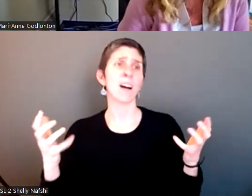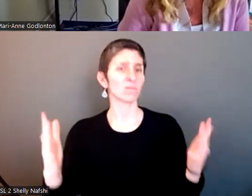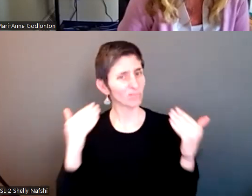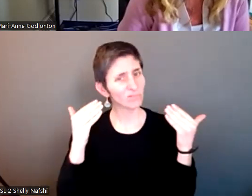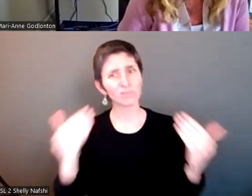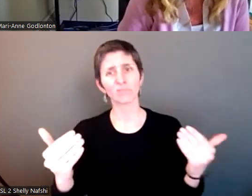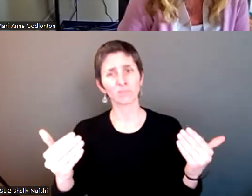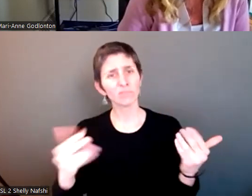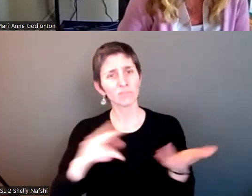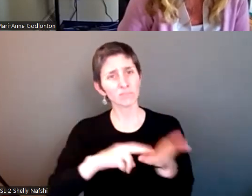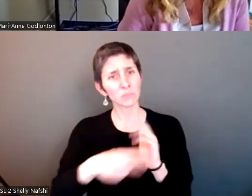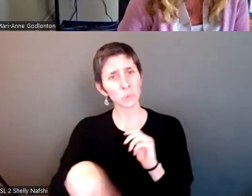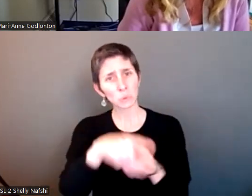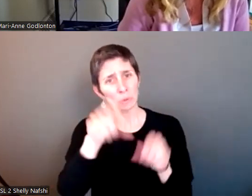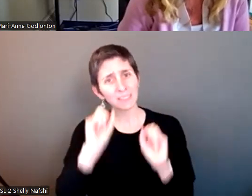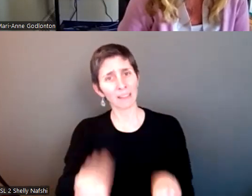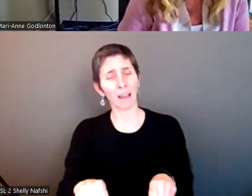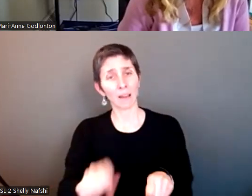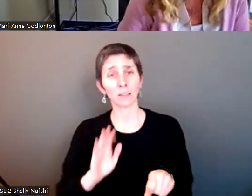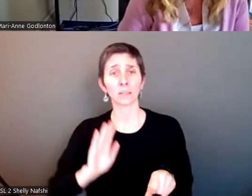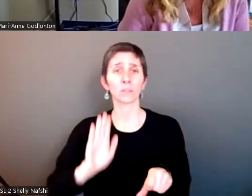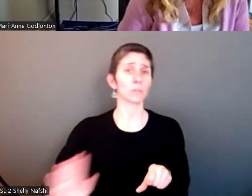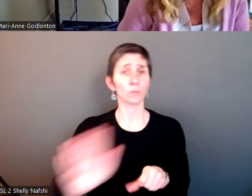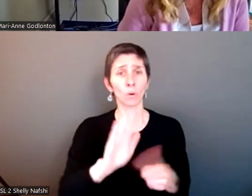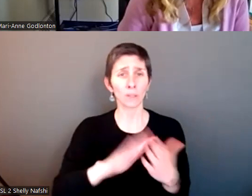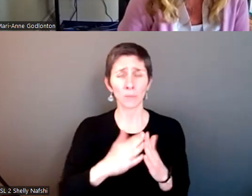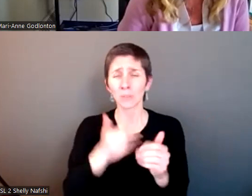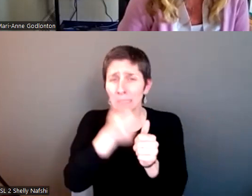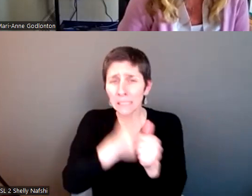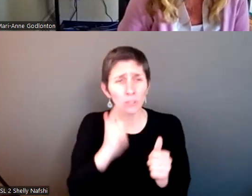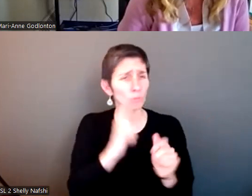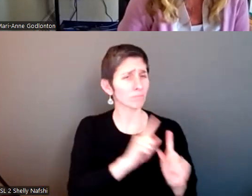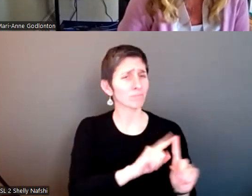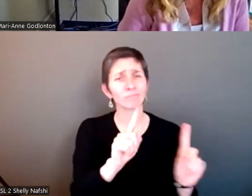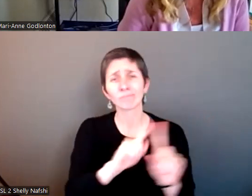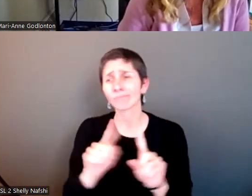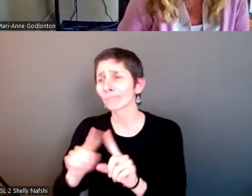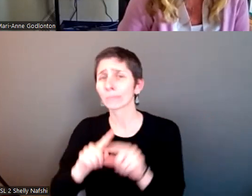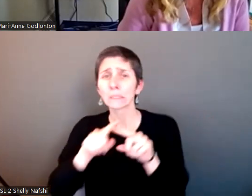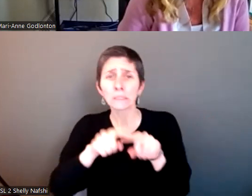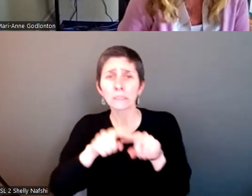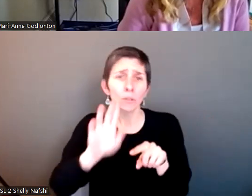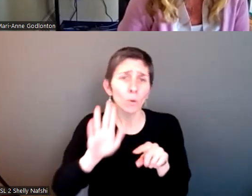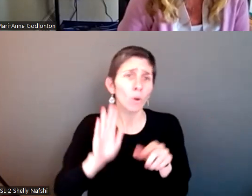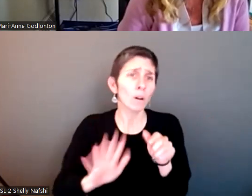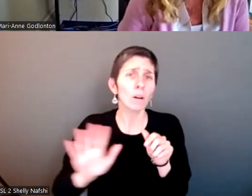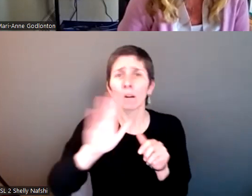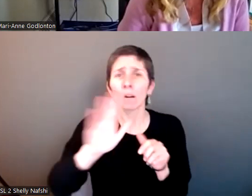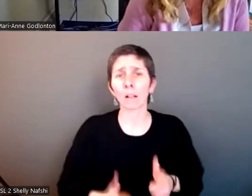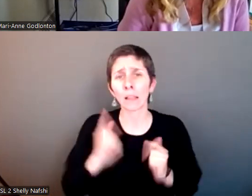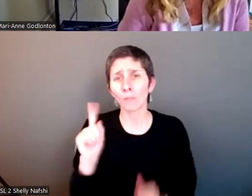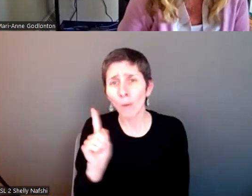you can in your own communities, and you'll do it in different ways in different parts of the province that you are in, or different parts of the